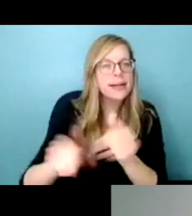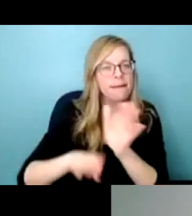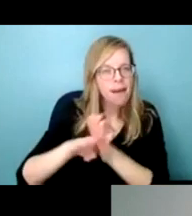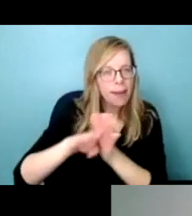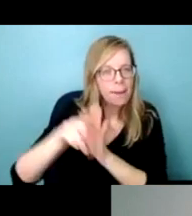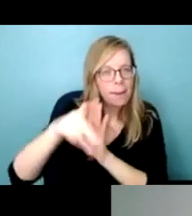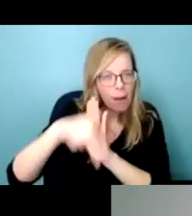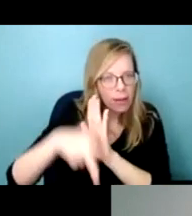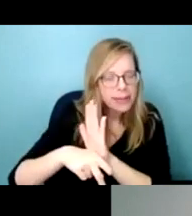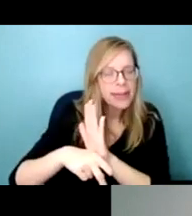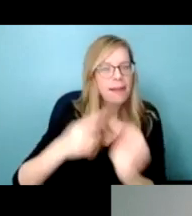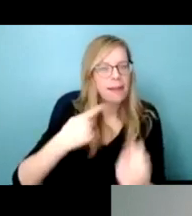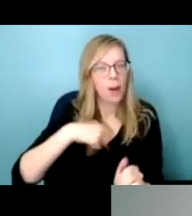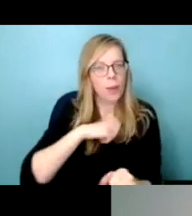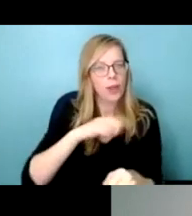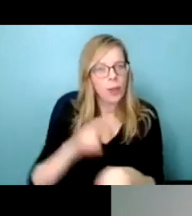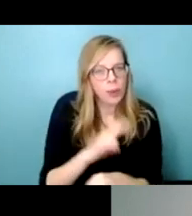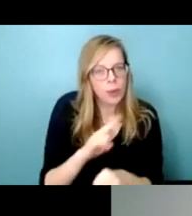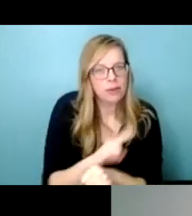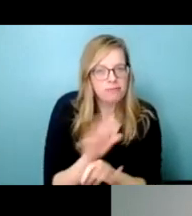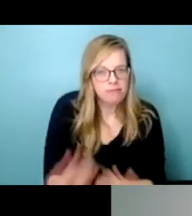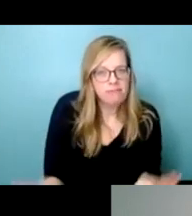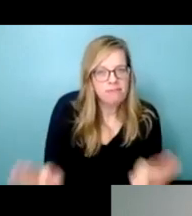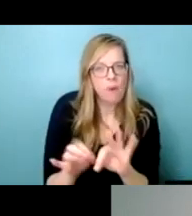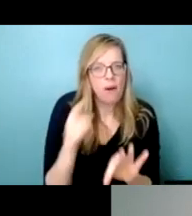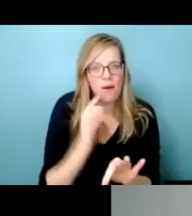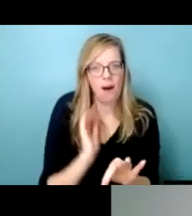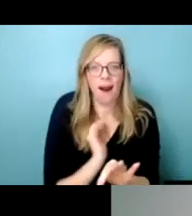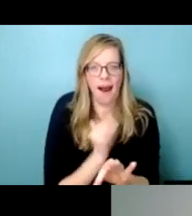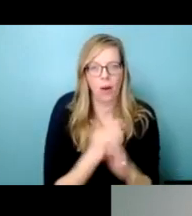we view as being important for our communities.